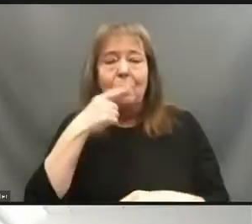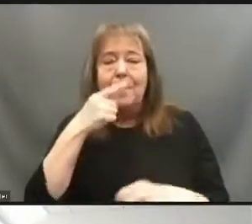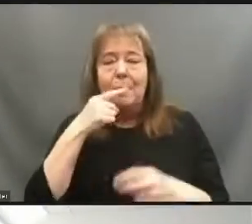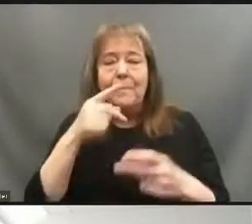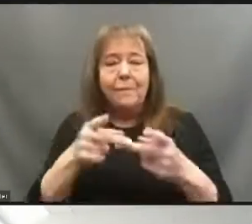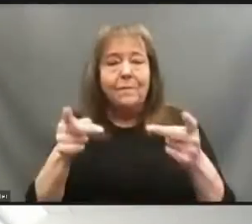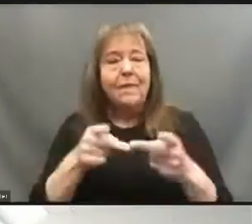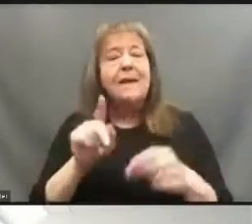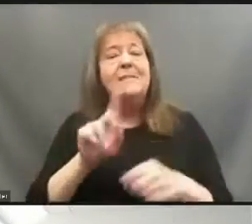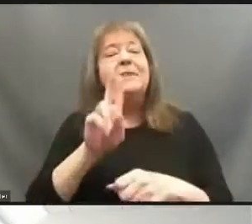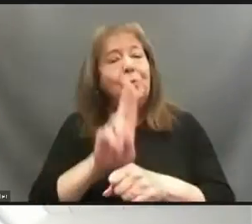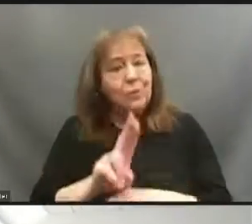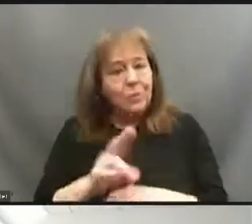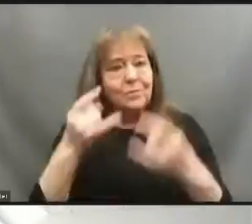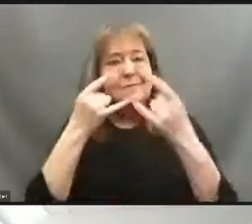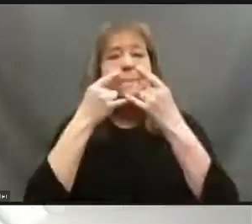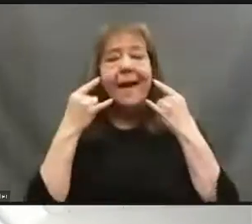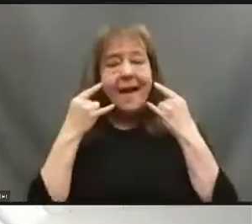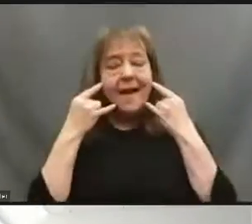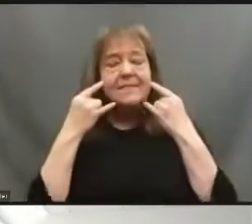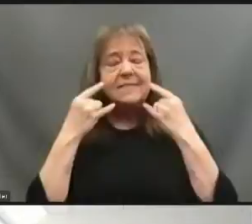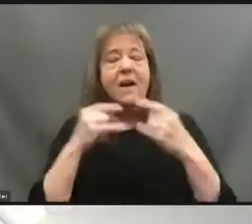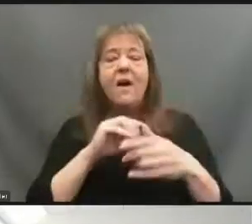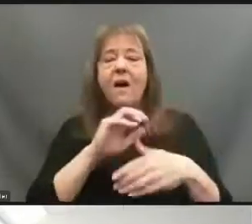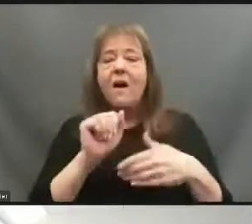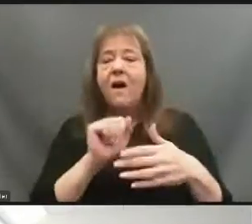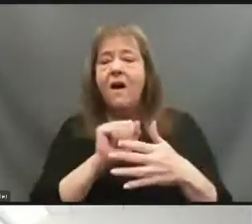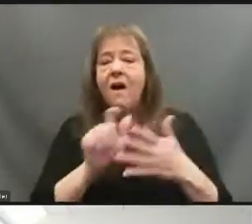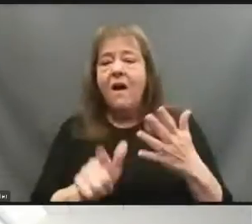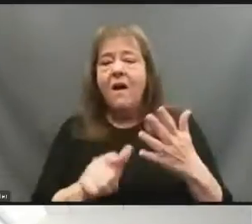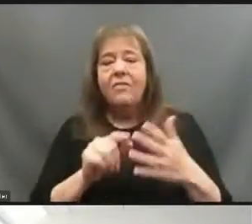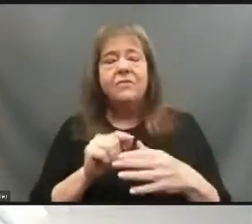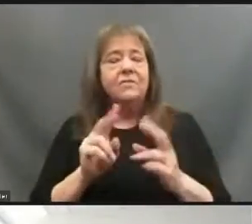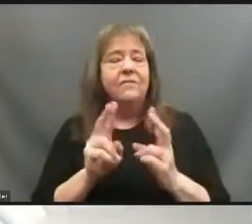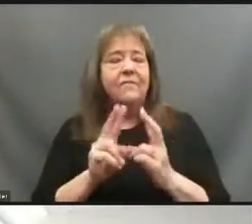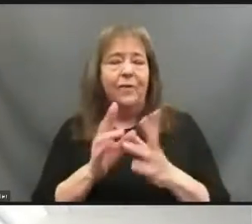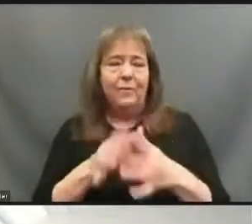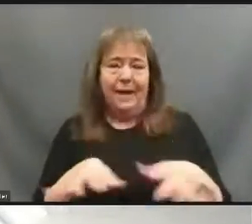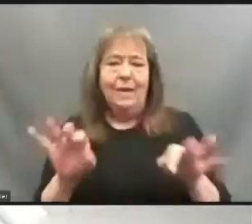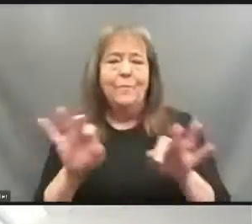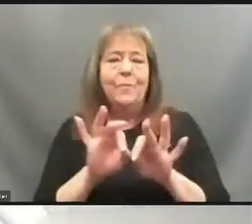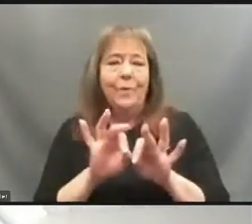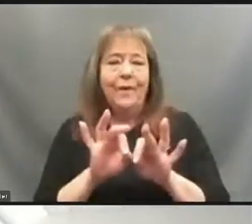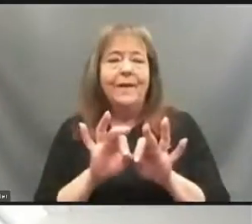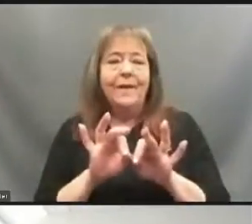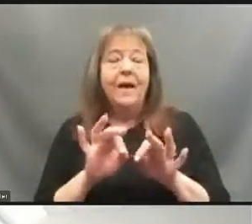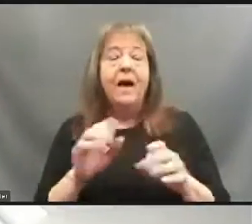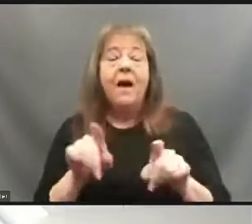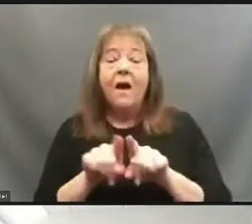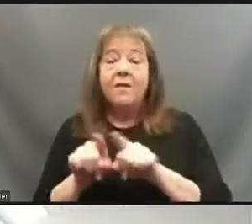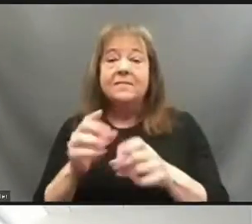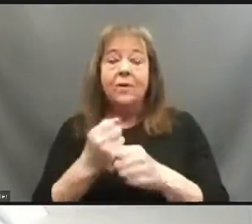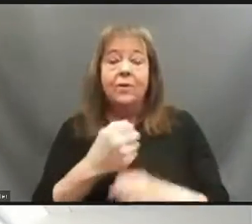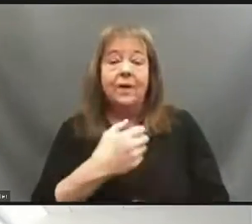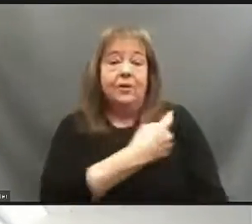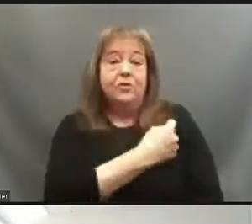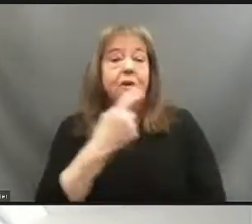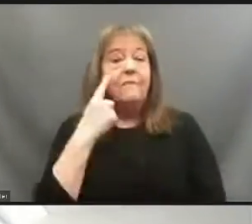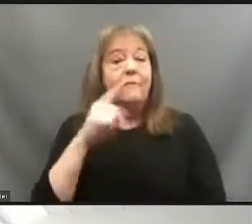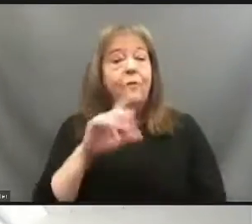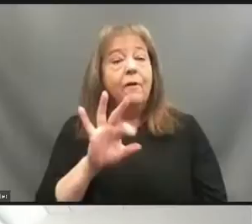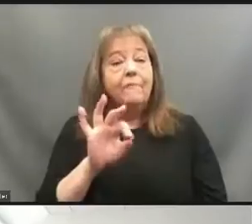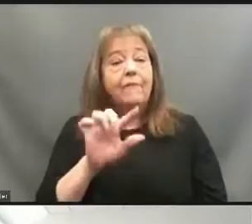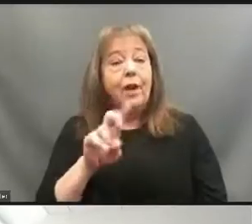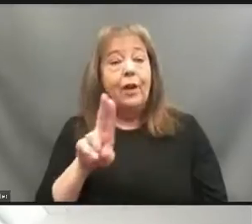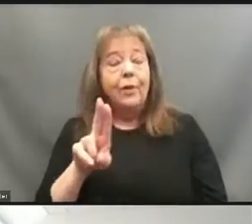wearing masks, all of those things are going to continue to be important, as is getting the flu shot. With the COVID vaccine, there's